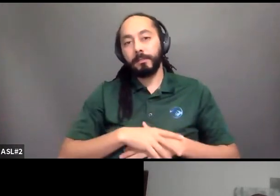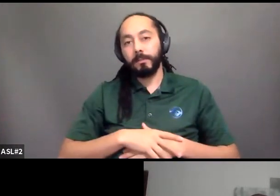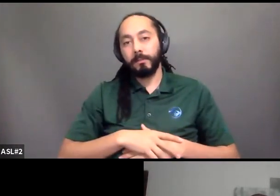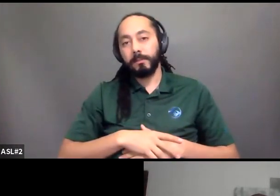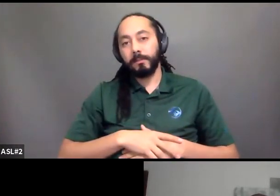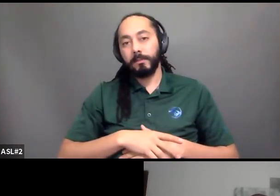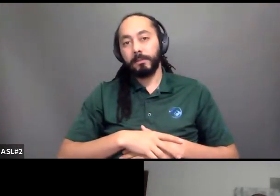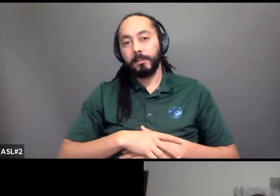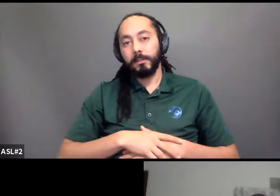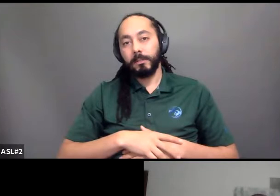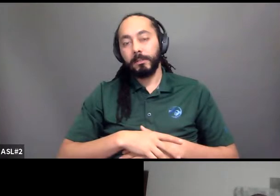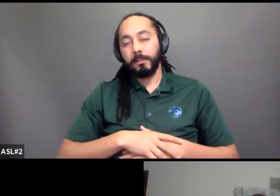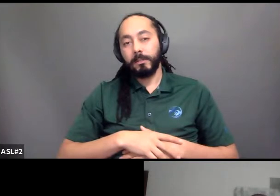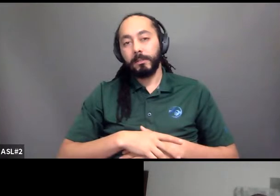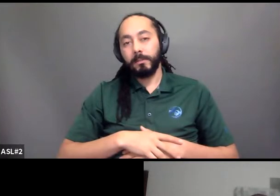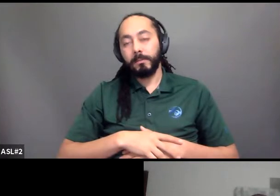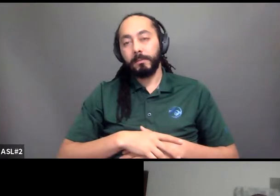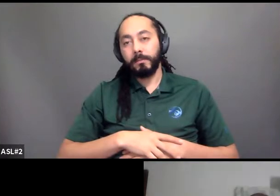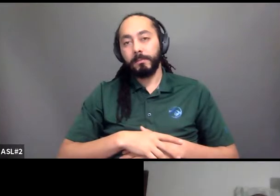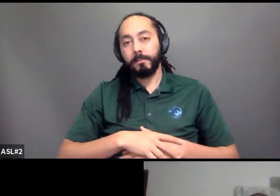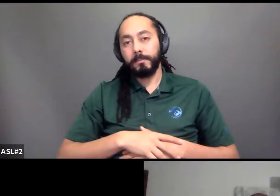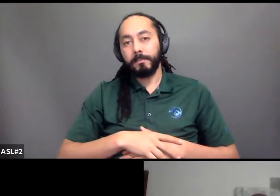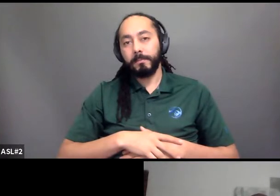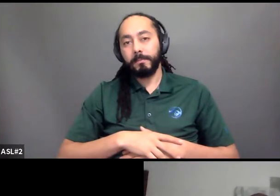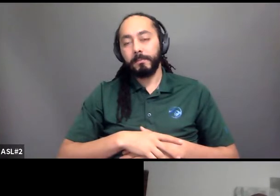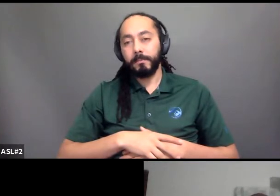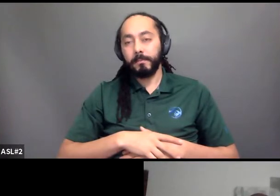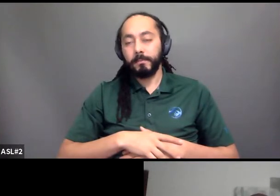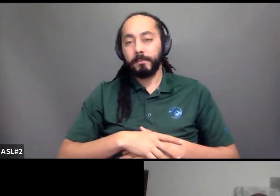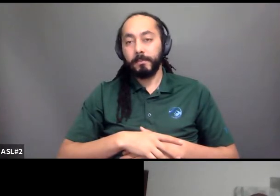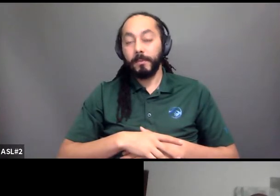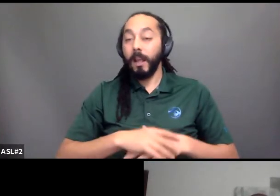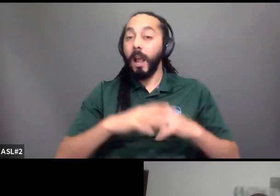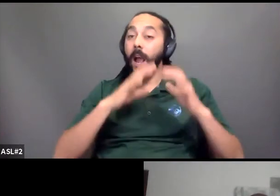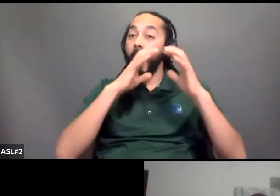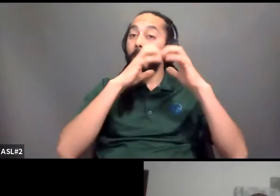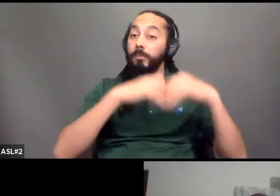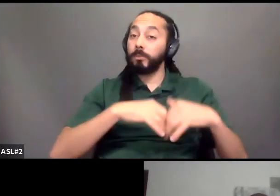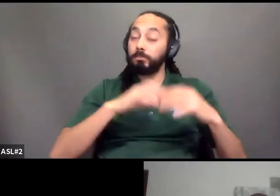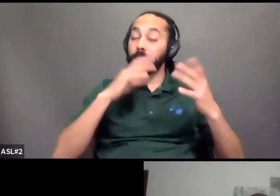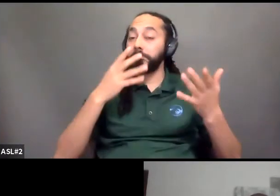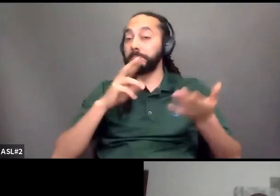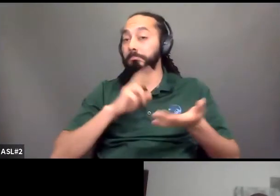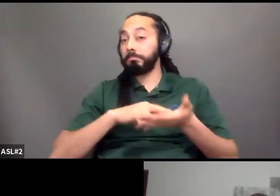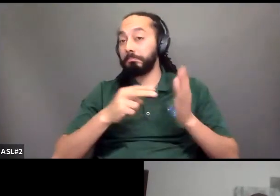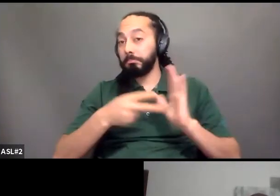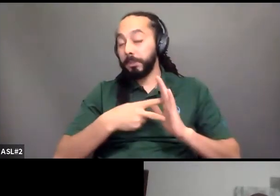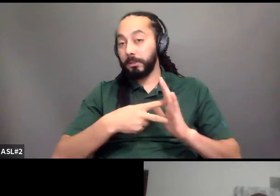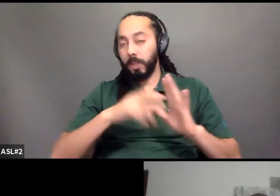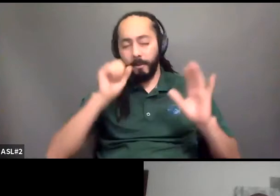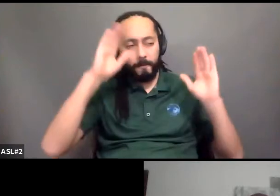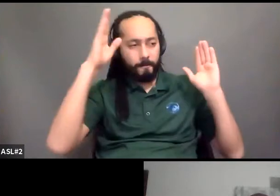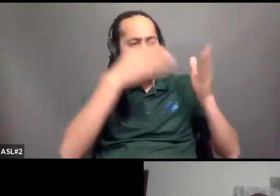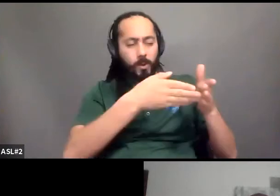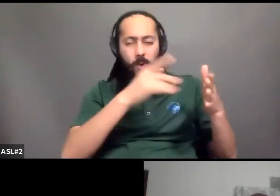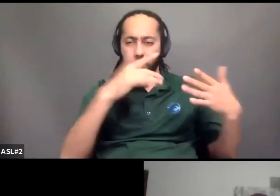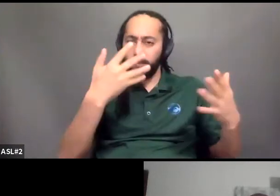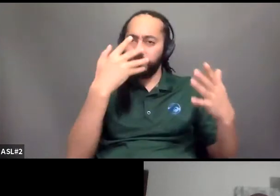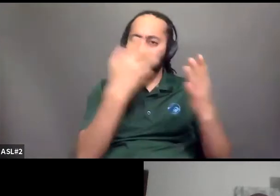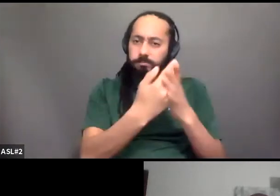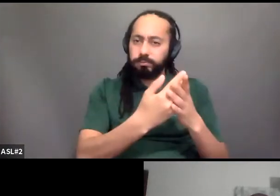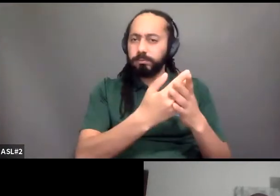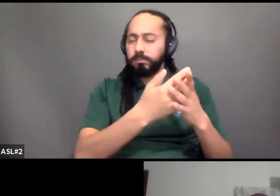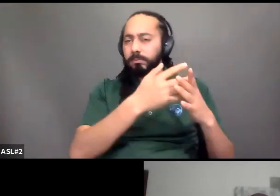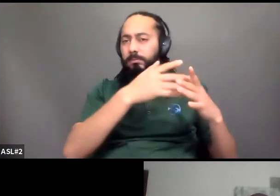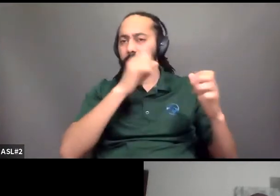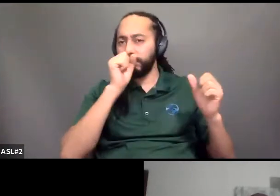Abolition might start with the focus on the deadliness of prison and jail, but in